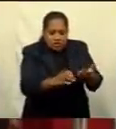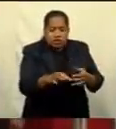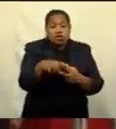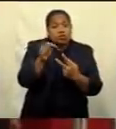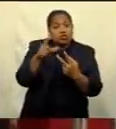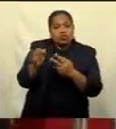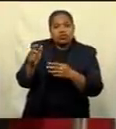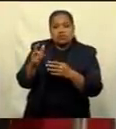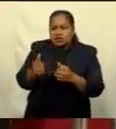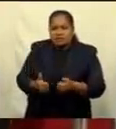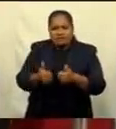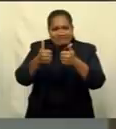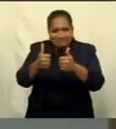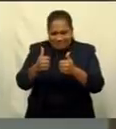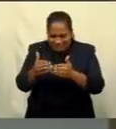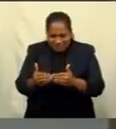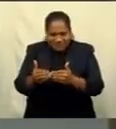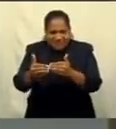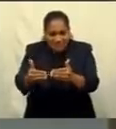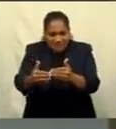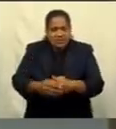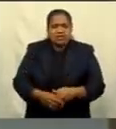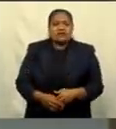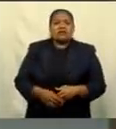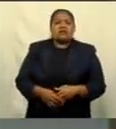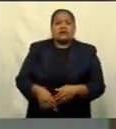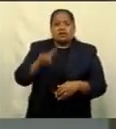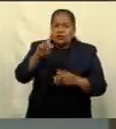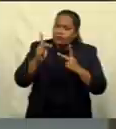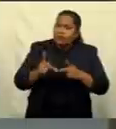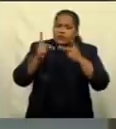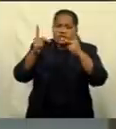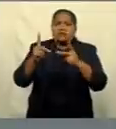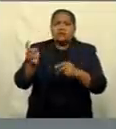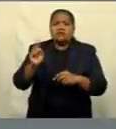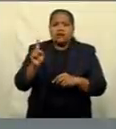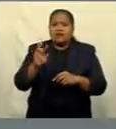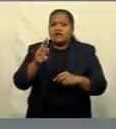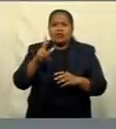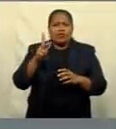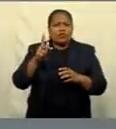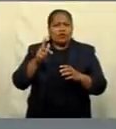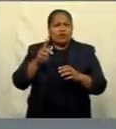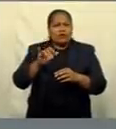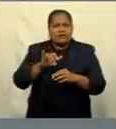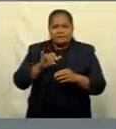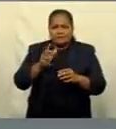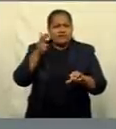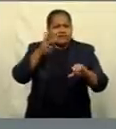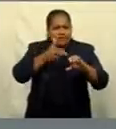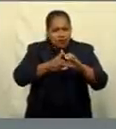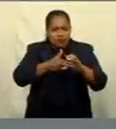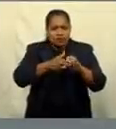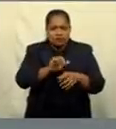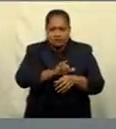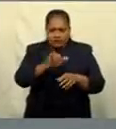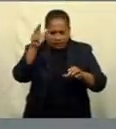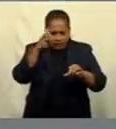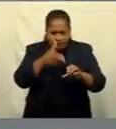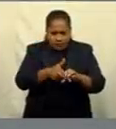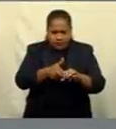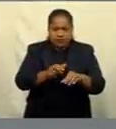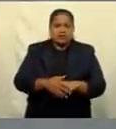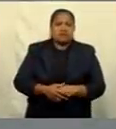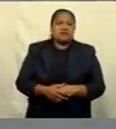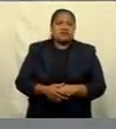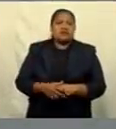leaked draft of one proposal would tax polluting jet fuel for the first time and give low-carbon aviation fuels a